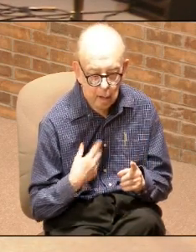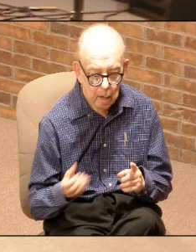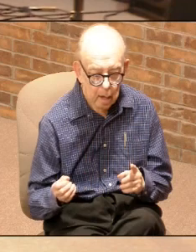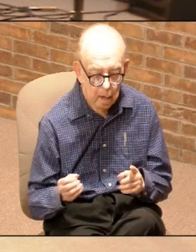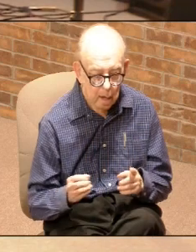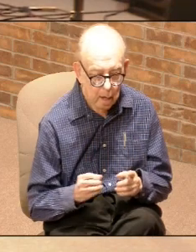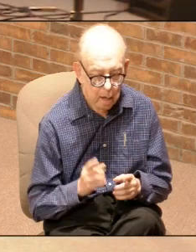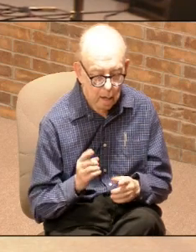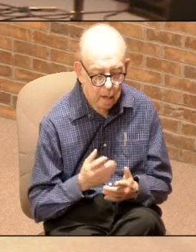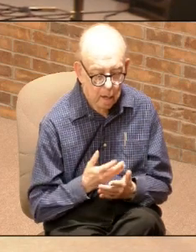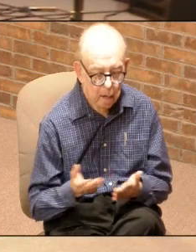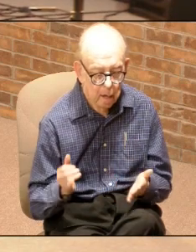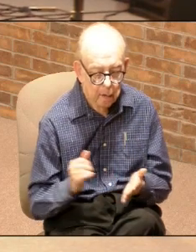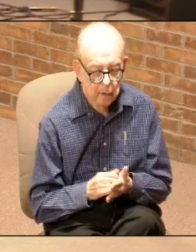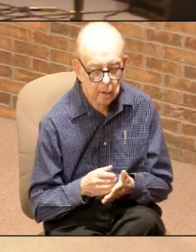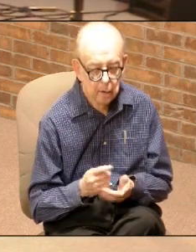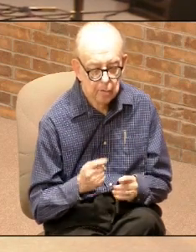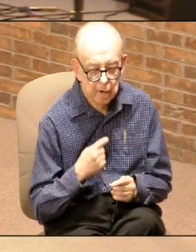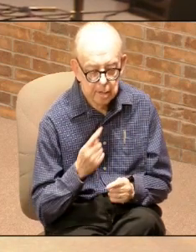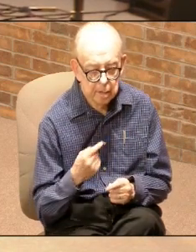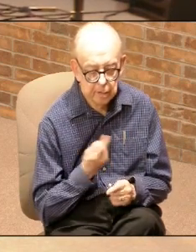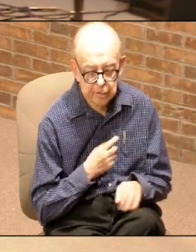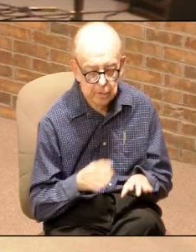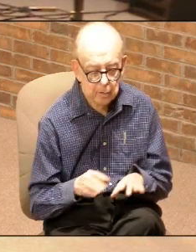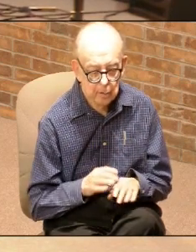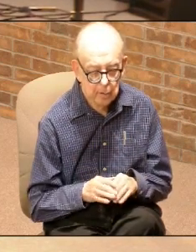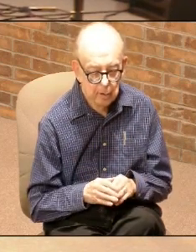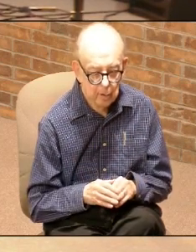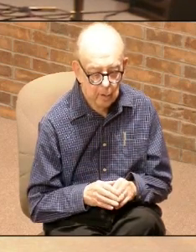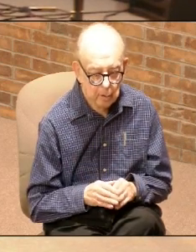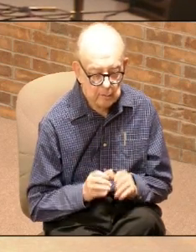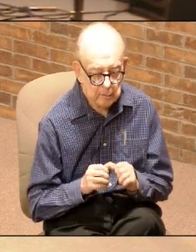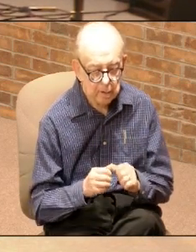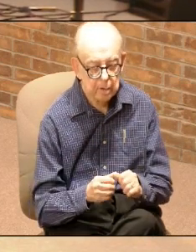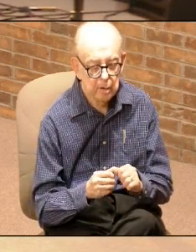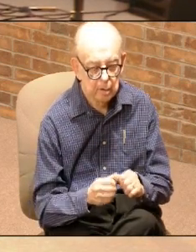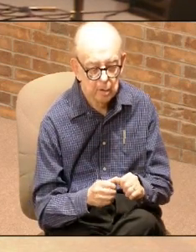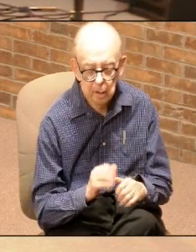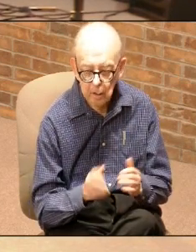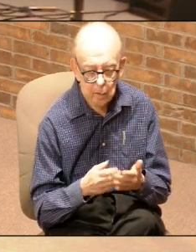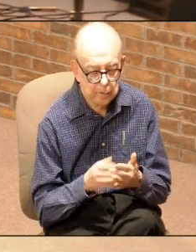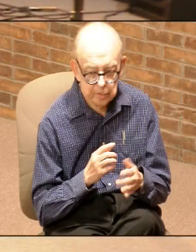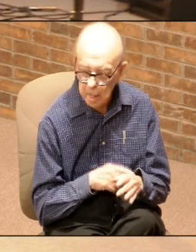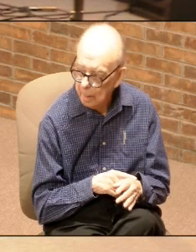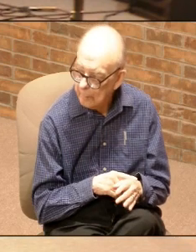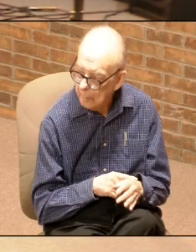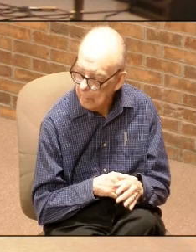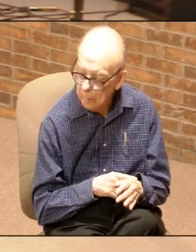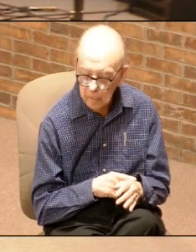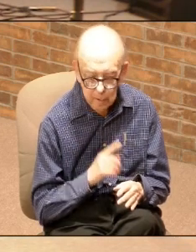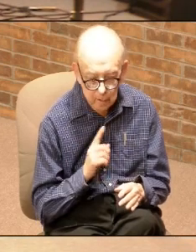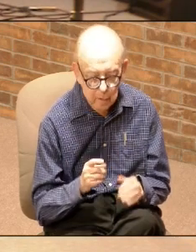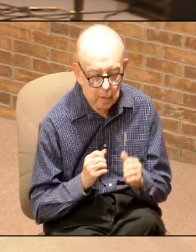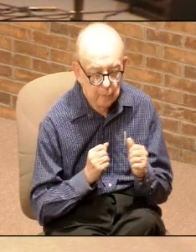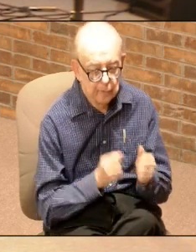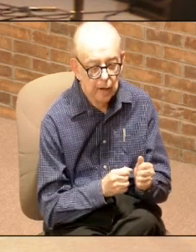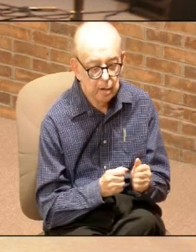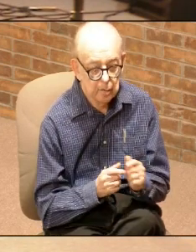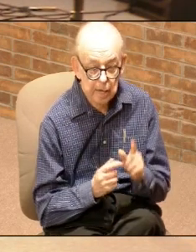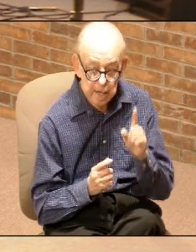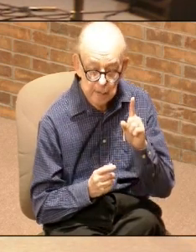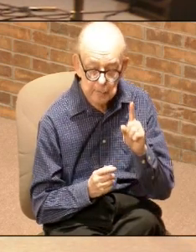And this is the one thing that he's trying to tell us to do constantly, all of the time, is to follow